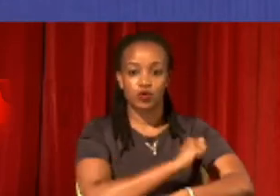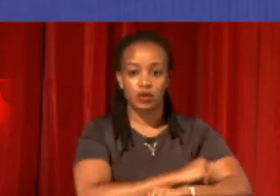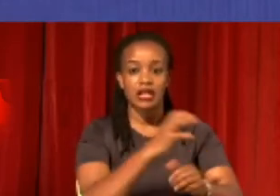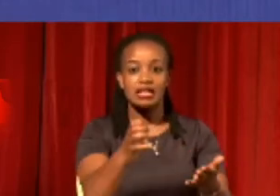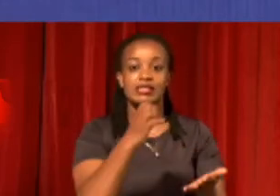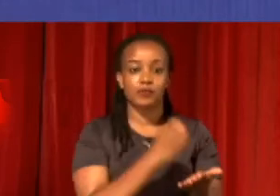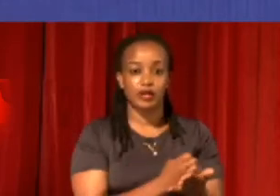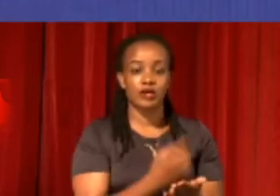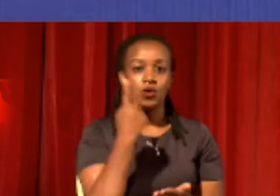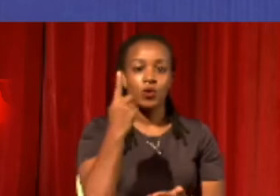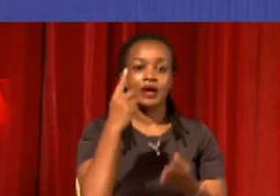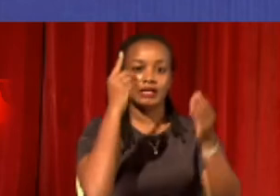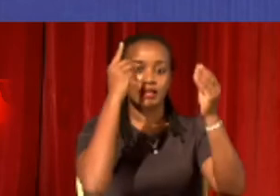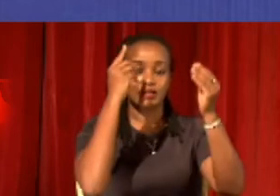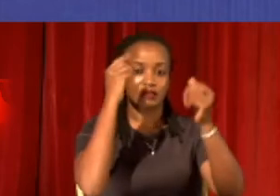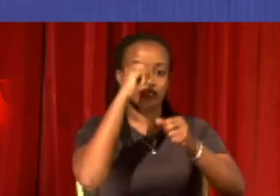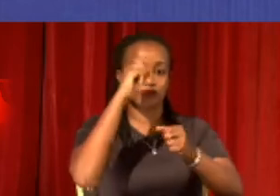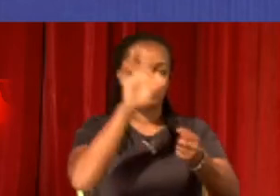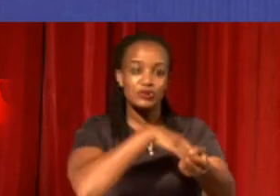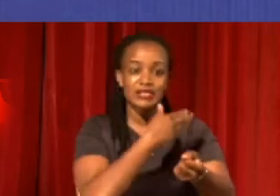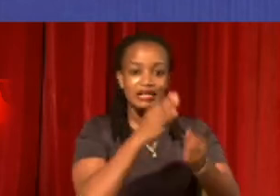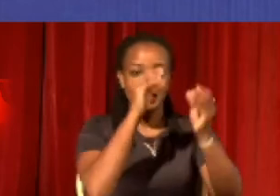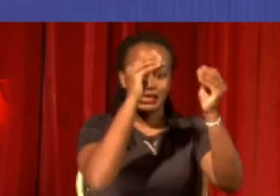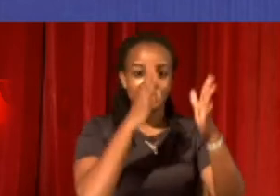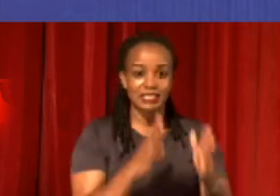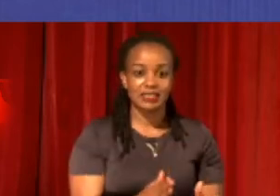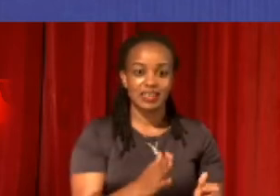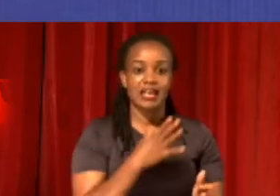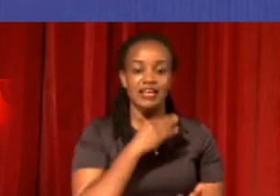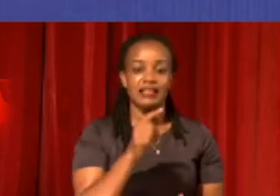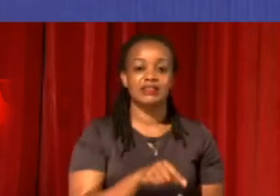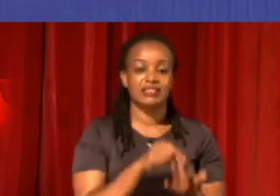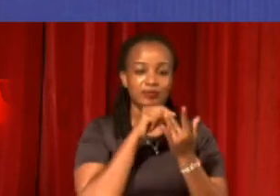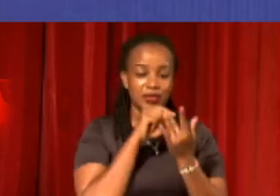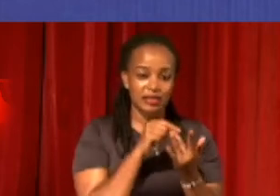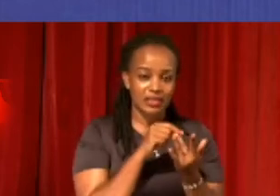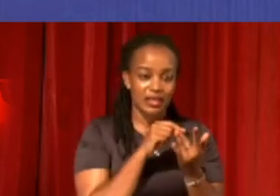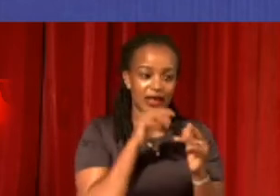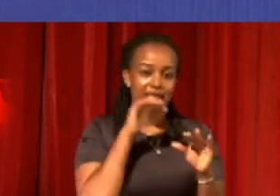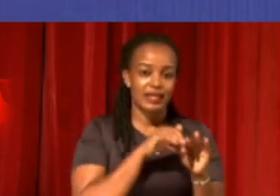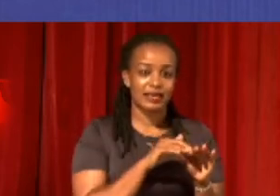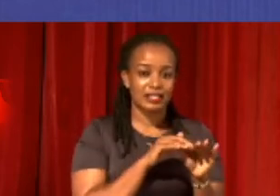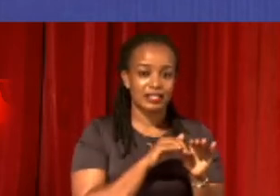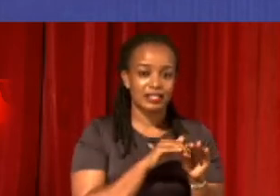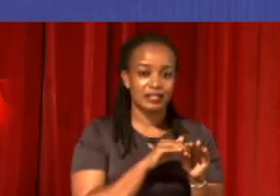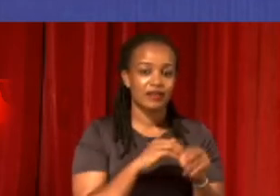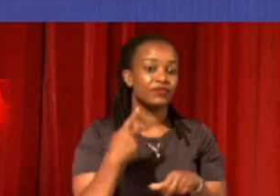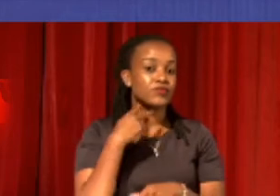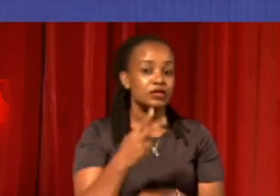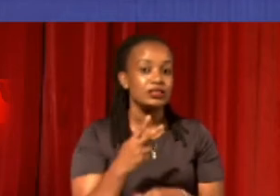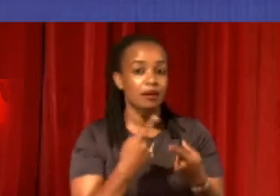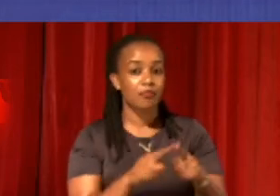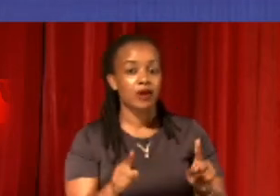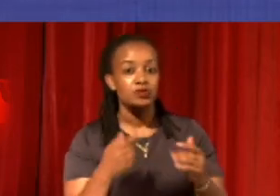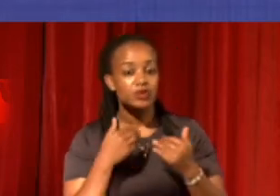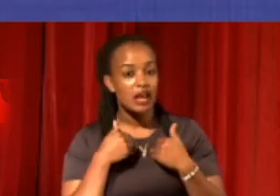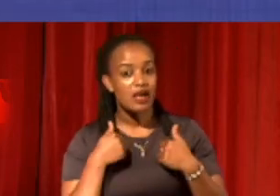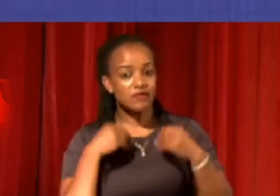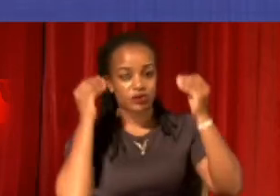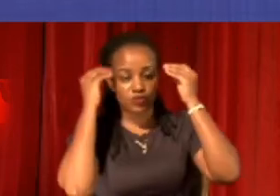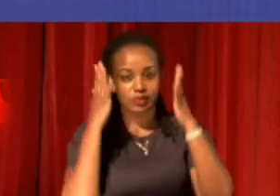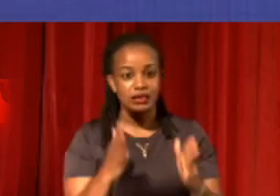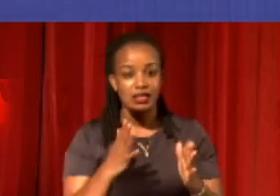Busy body, come out of your homegrown. Doody-daddy dance, so your daddy's uncle. Doody-daddy, doody-daddy dance. Doody-daddy,